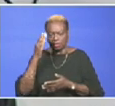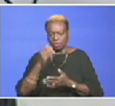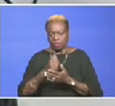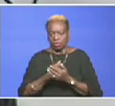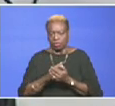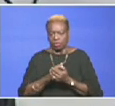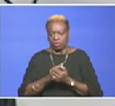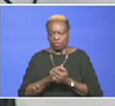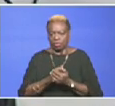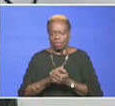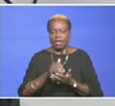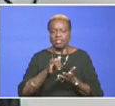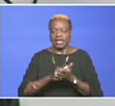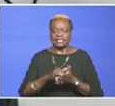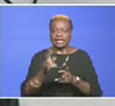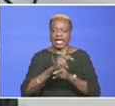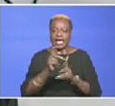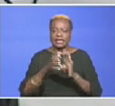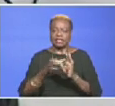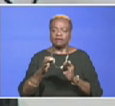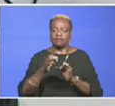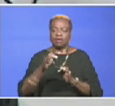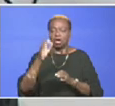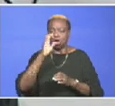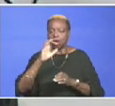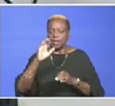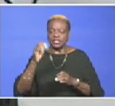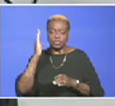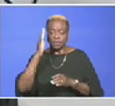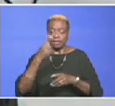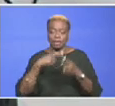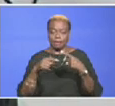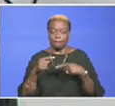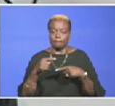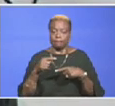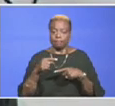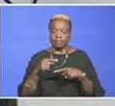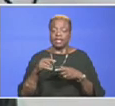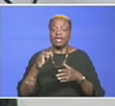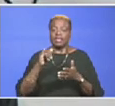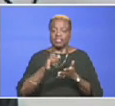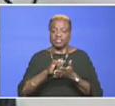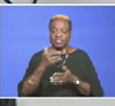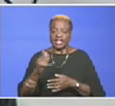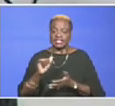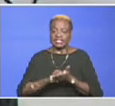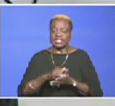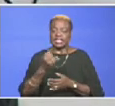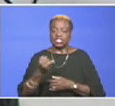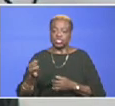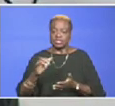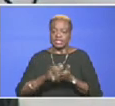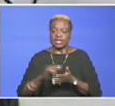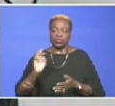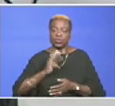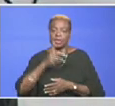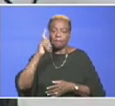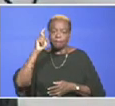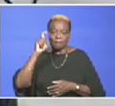those types of comments were put on paper that, you know, those are issues that we have to tackle, and you will see those types of